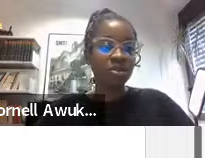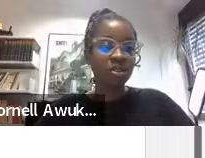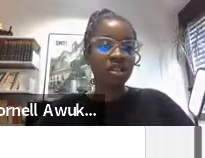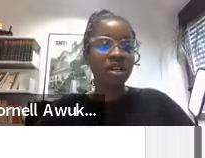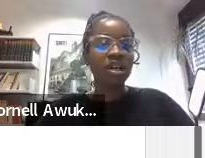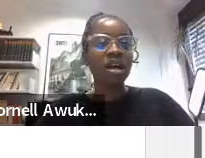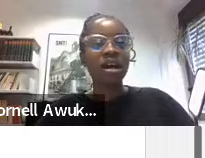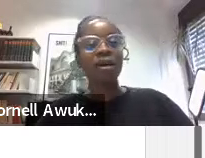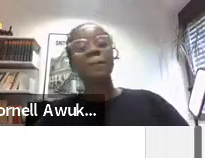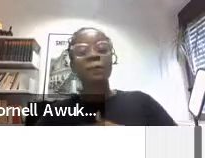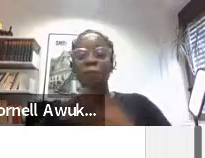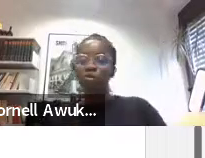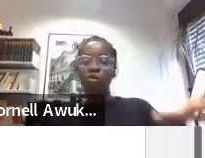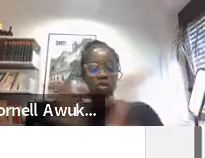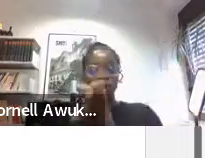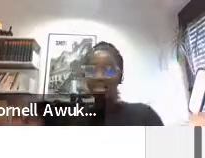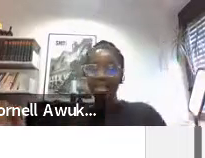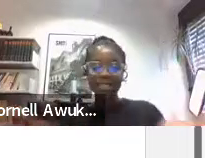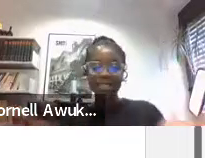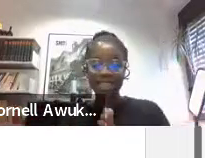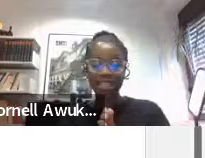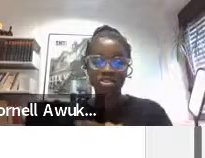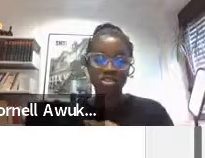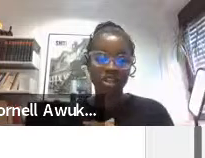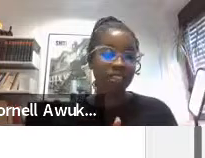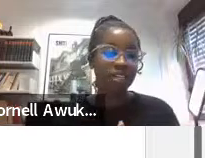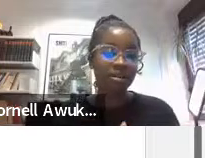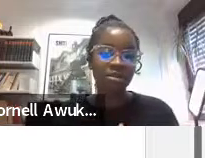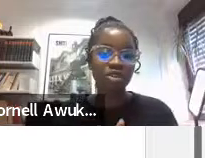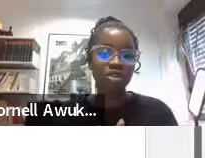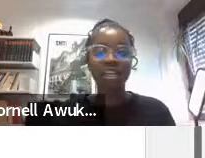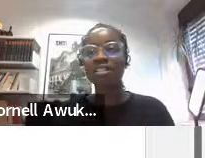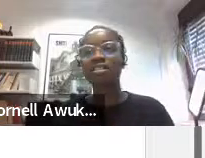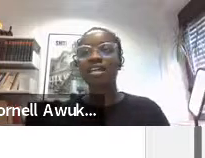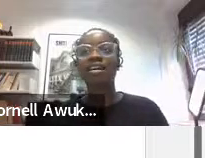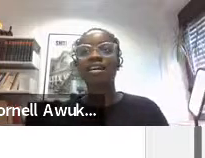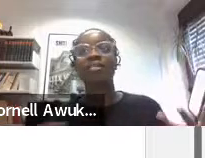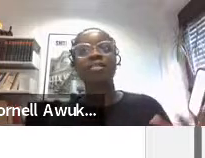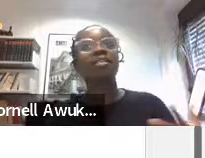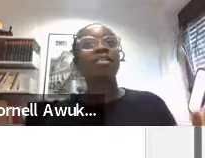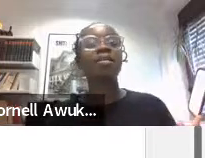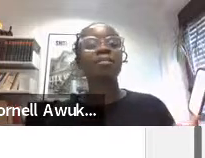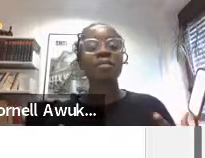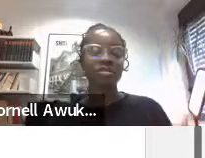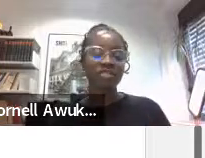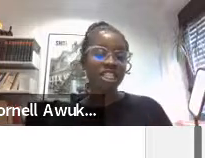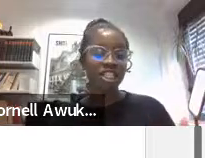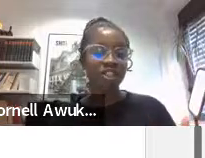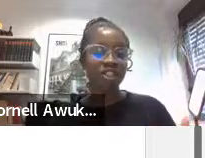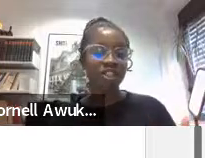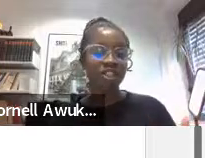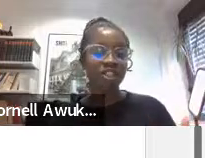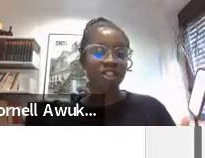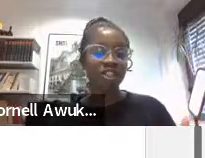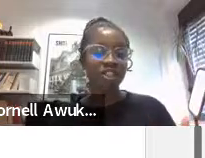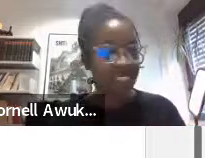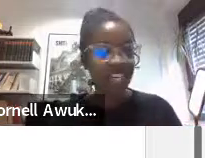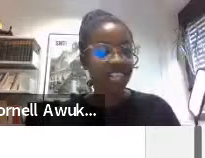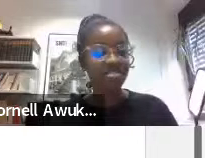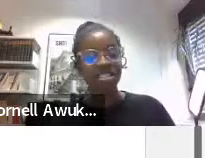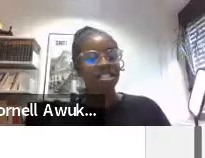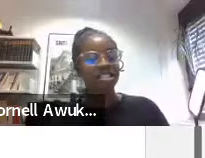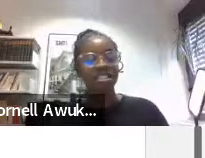So, what exactly is Trend? So Trend is the abbreviation of Teaching